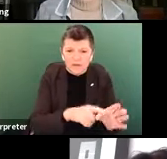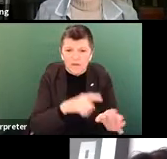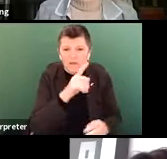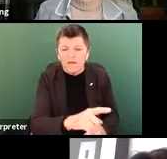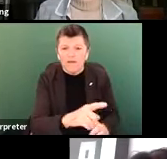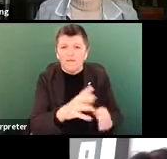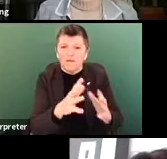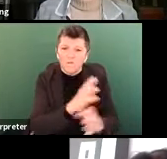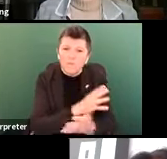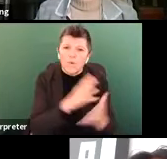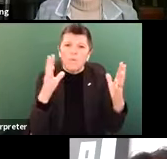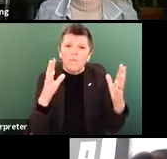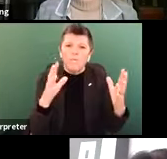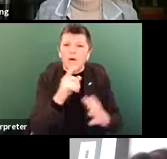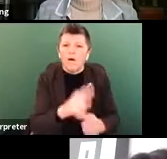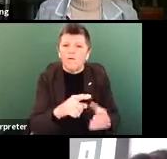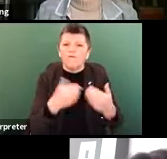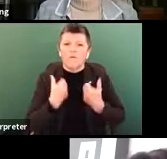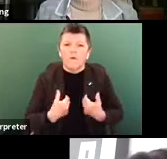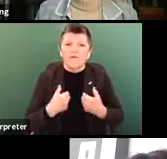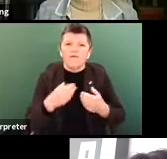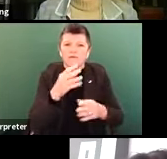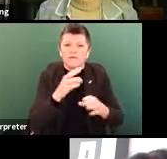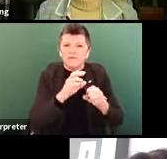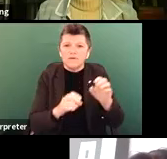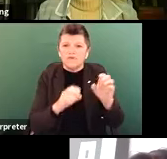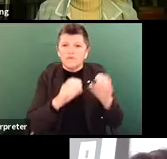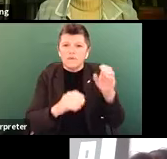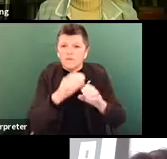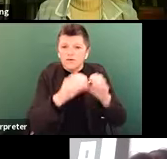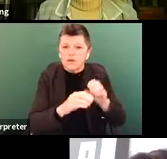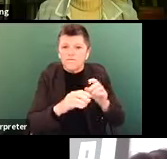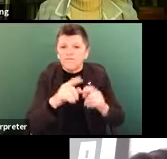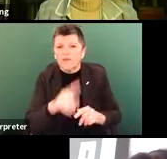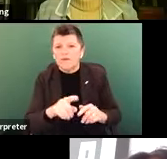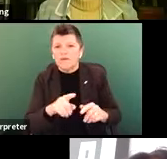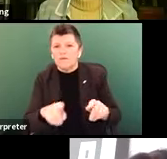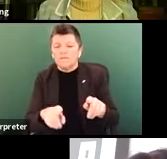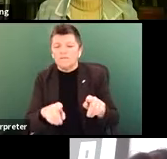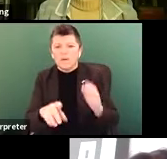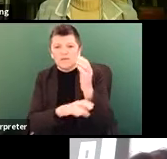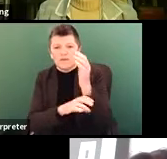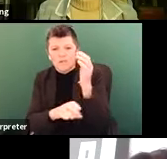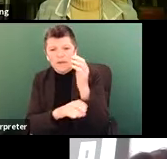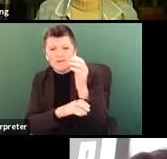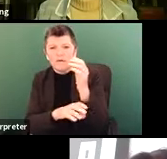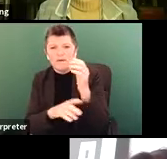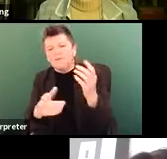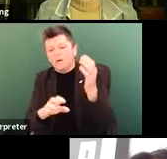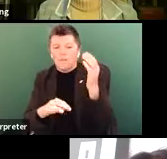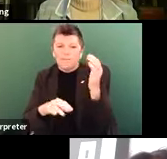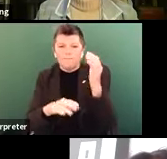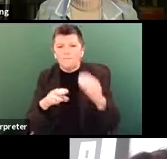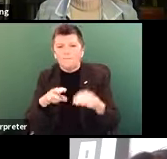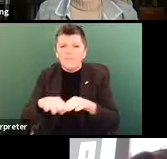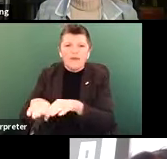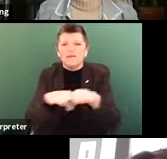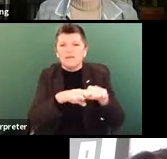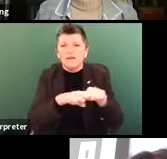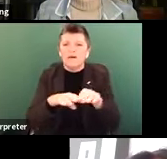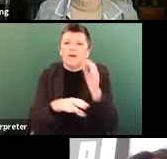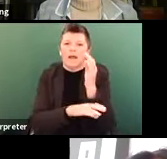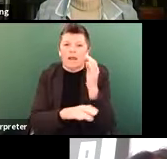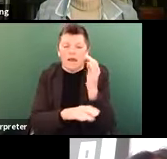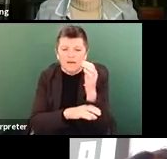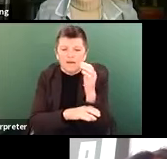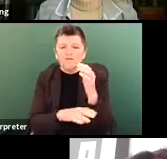wealth distribution is also due to the fact that the median class, if you don't want to speak of middle class, the median class